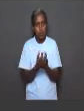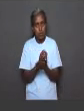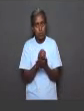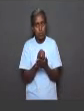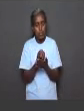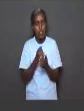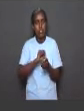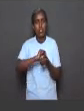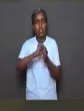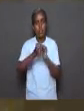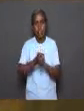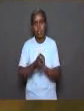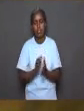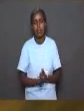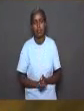its inverse.